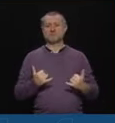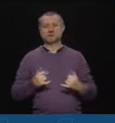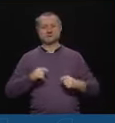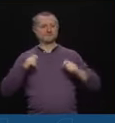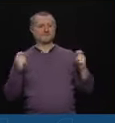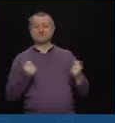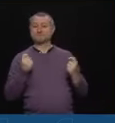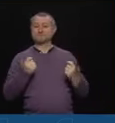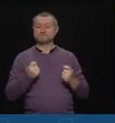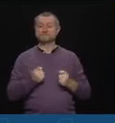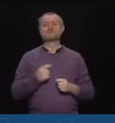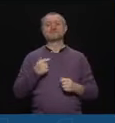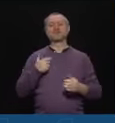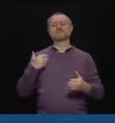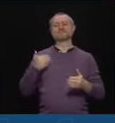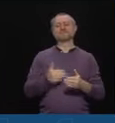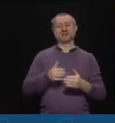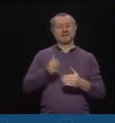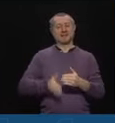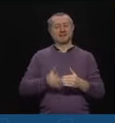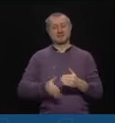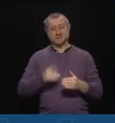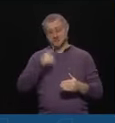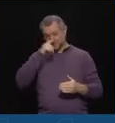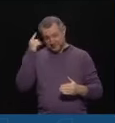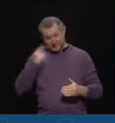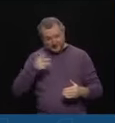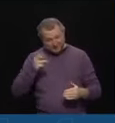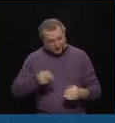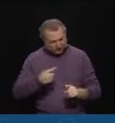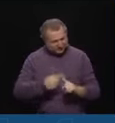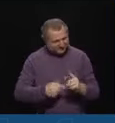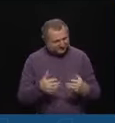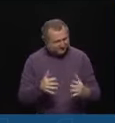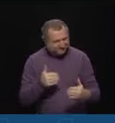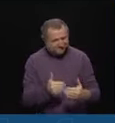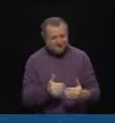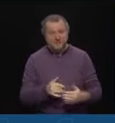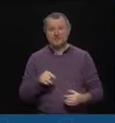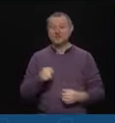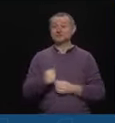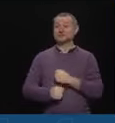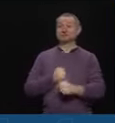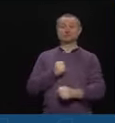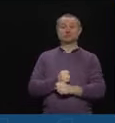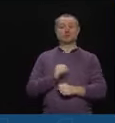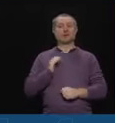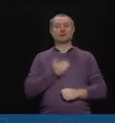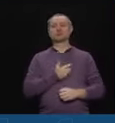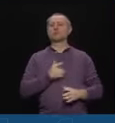final days of Black History Month for the year of our Lord,